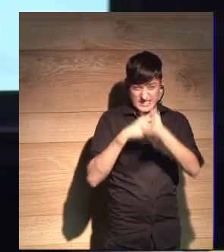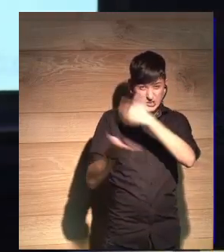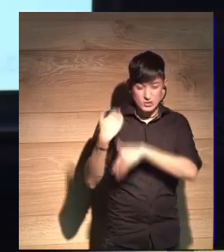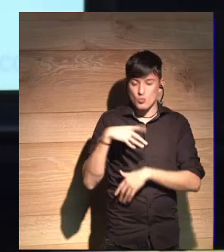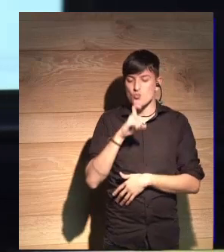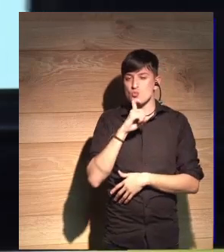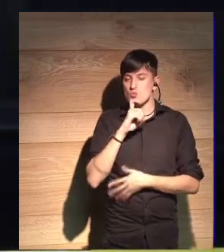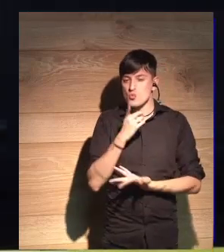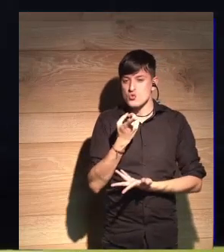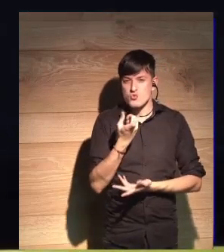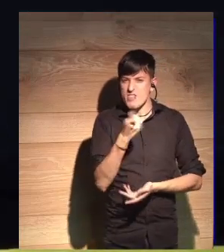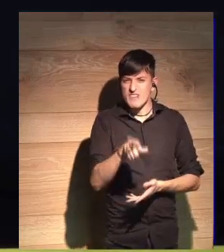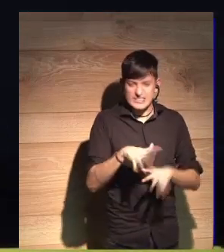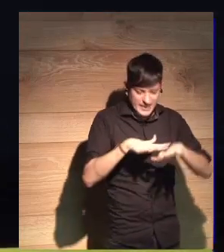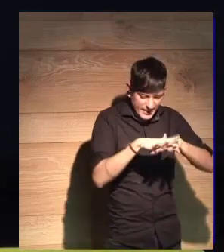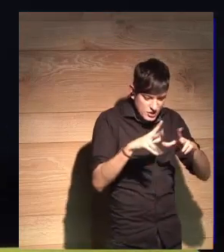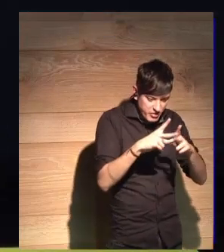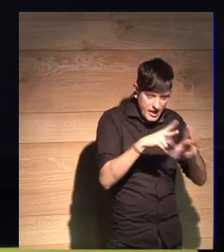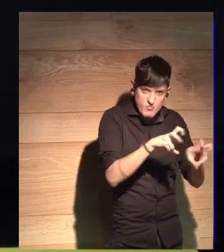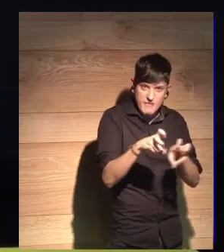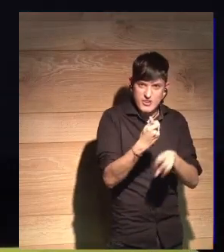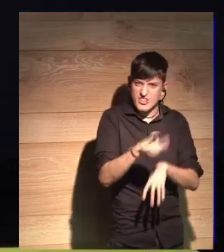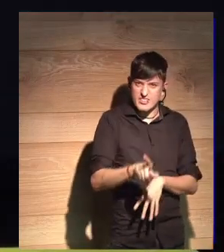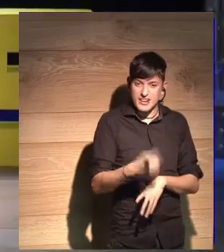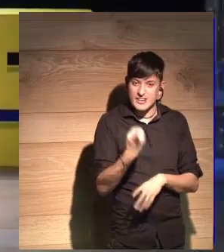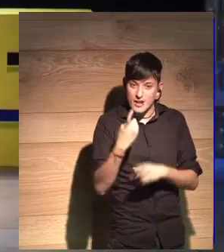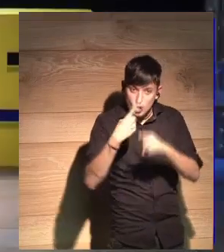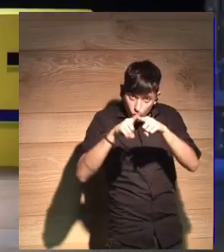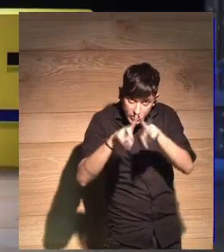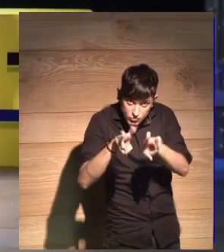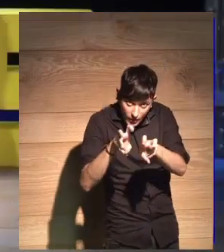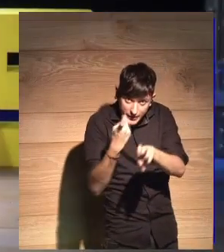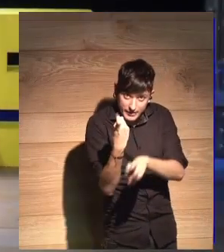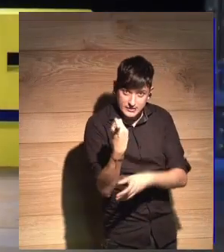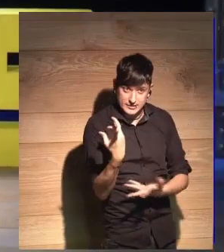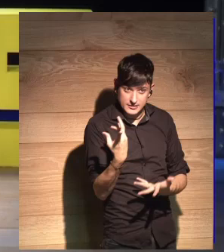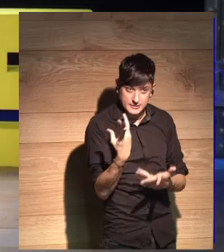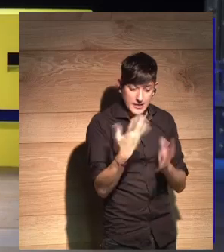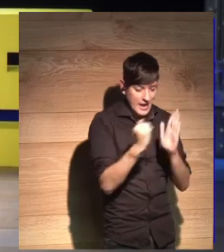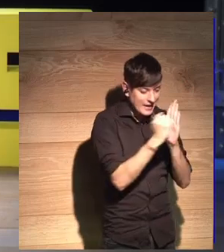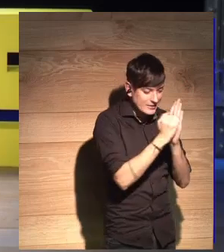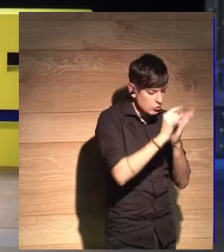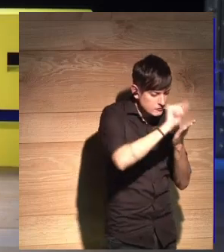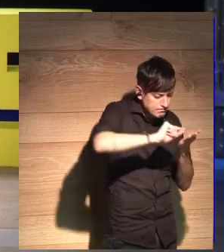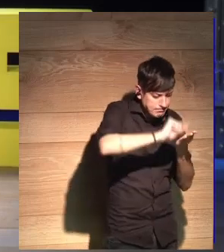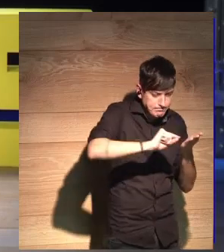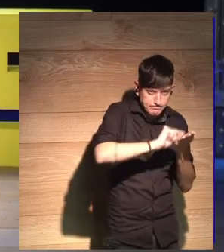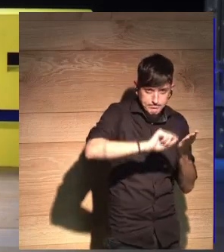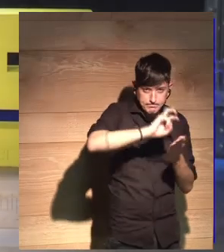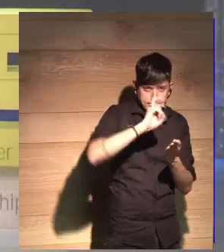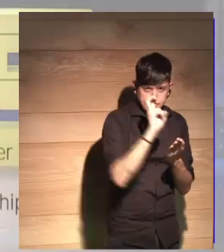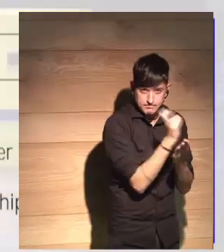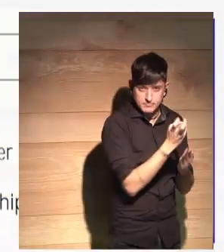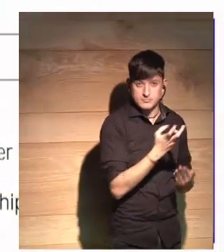new things. They wrote these papers where they said, In the beginning, many of us shared one